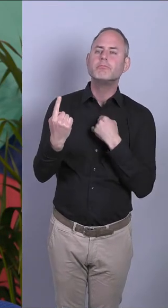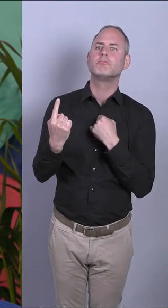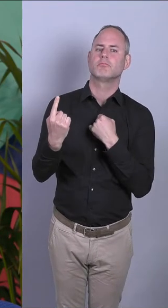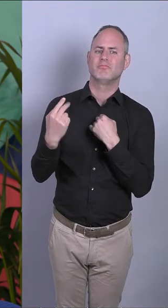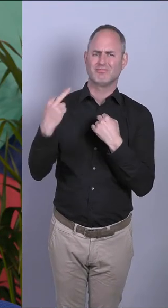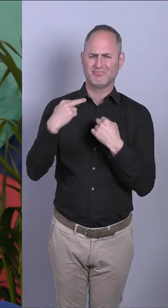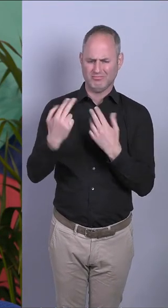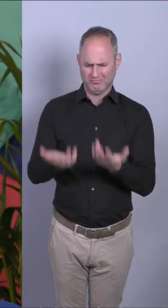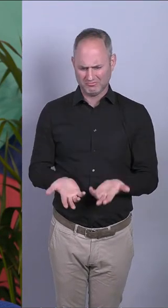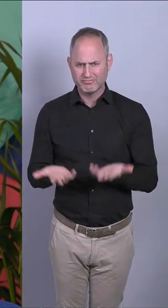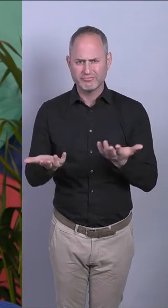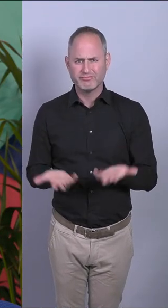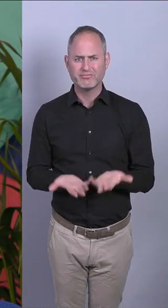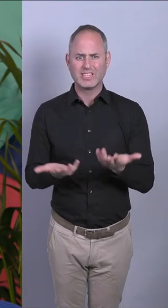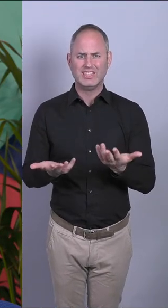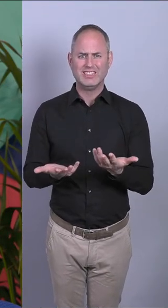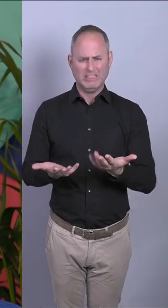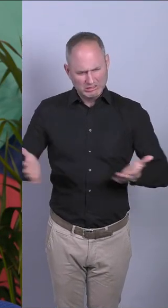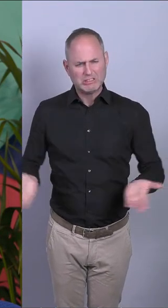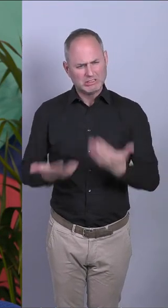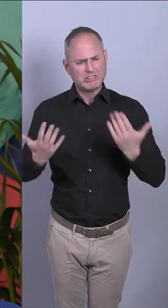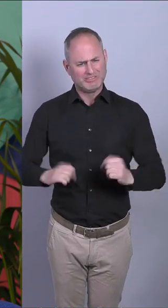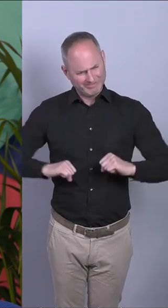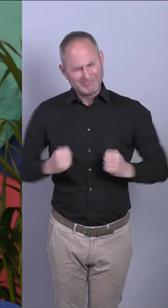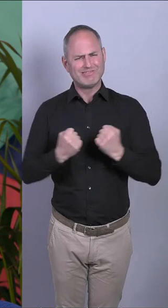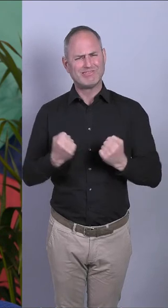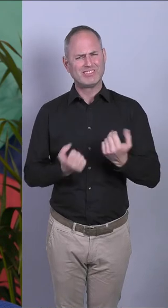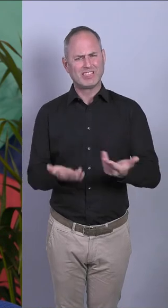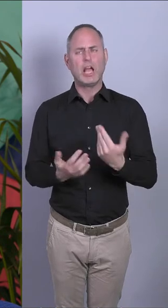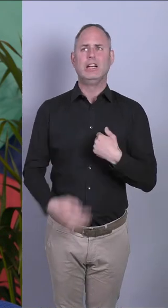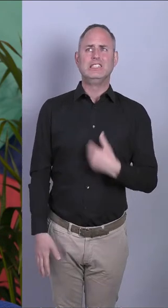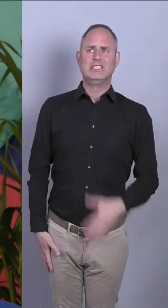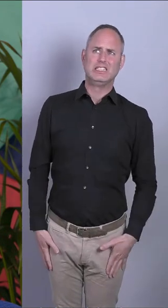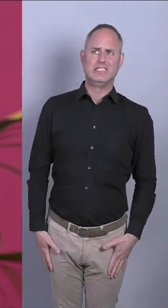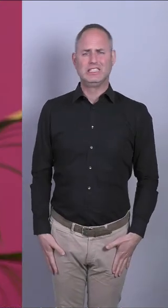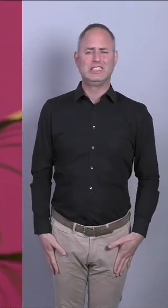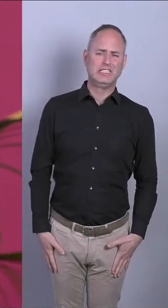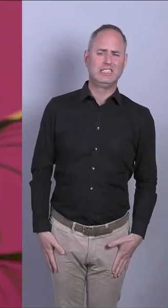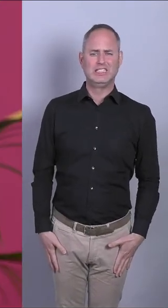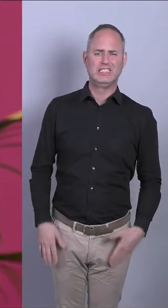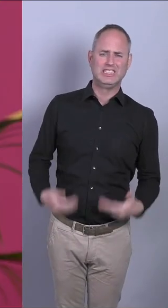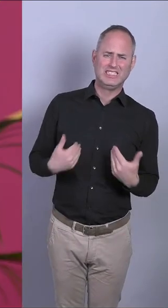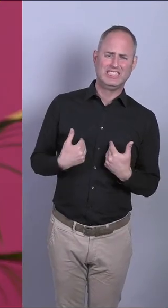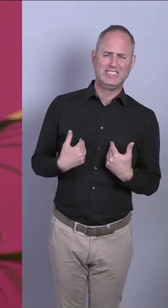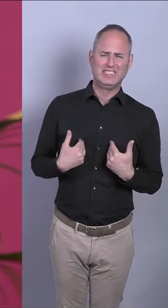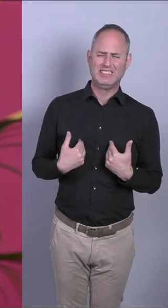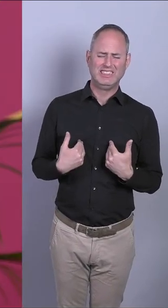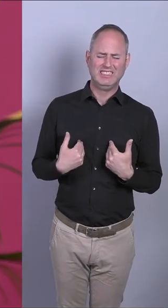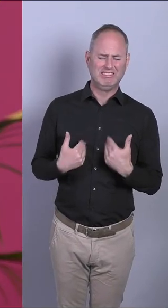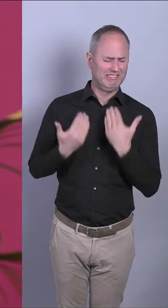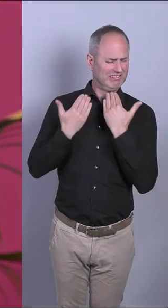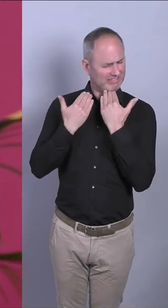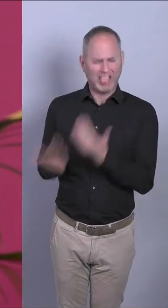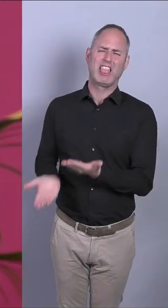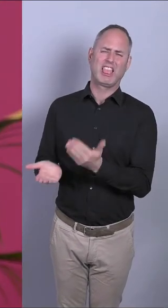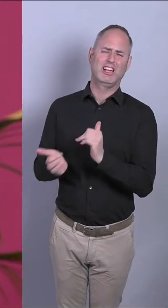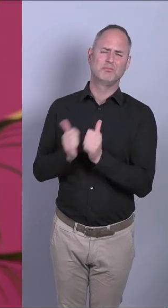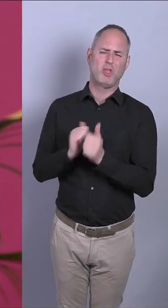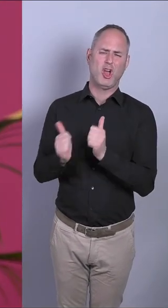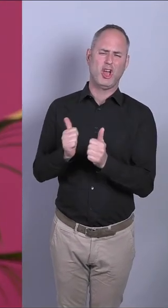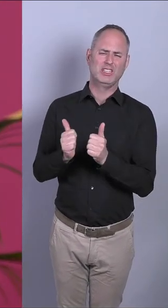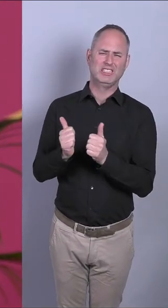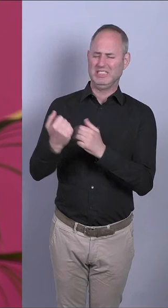my head almost blew off. And when a personal trainer looked at me, he asked me, "Well, are you